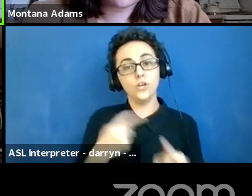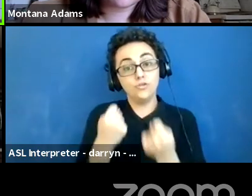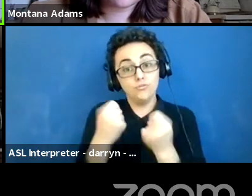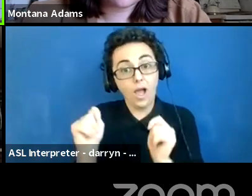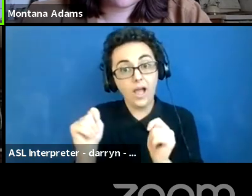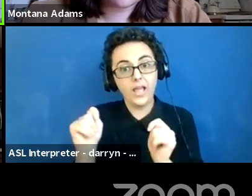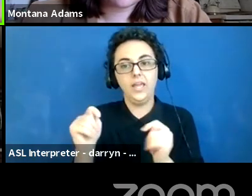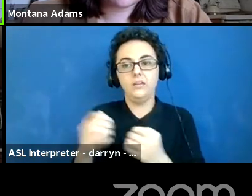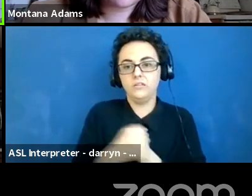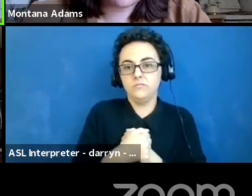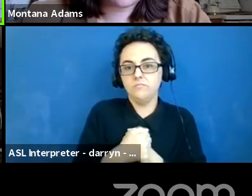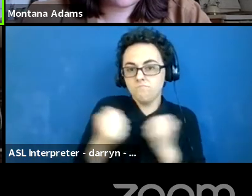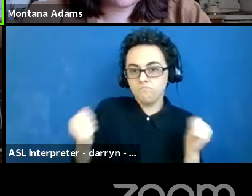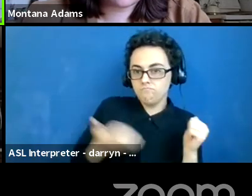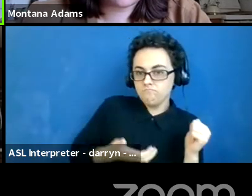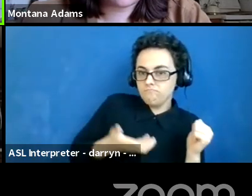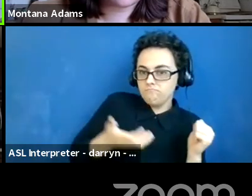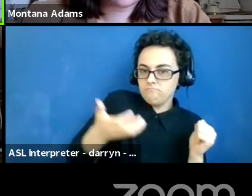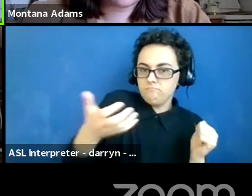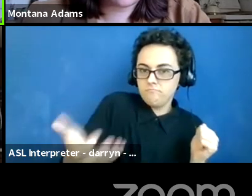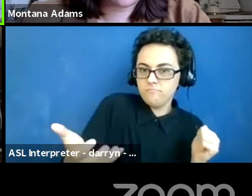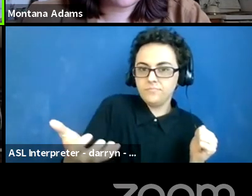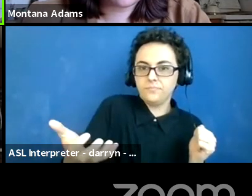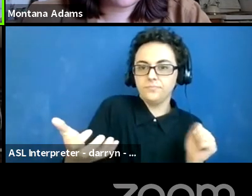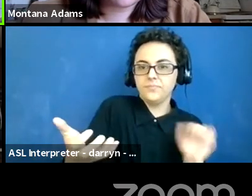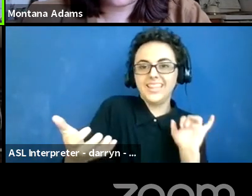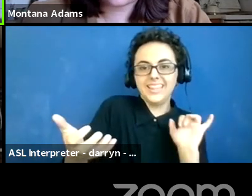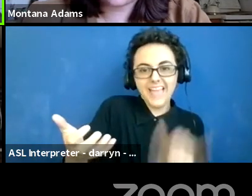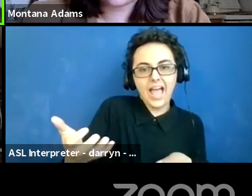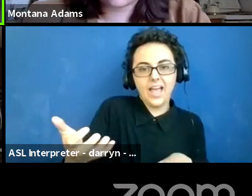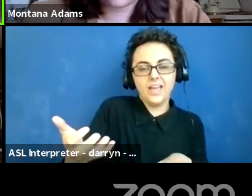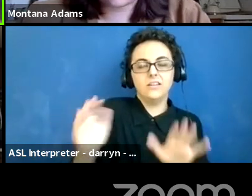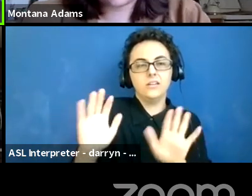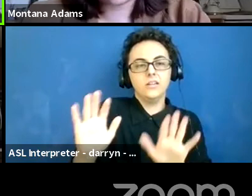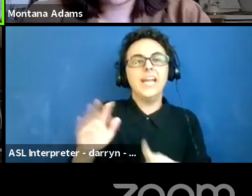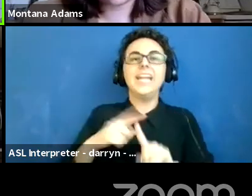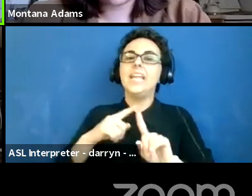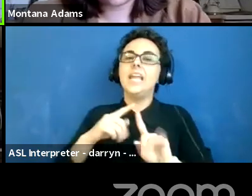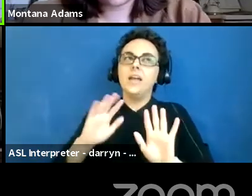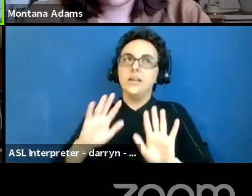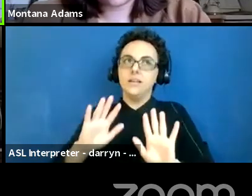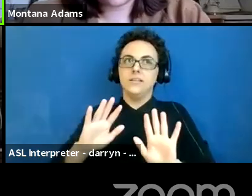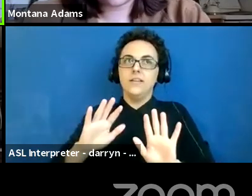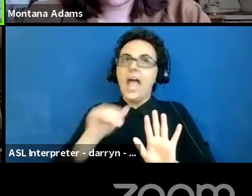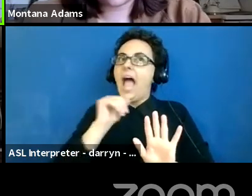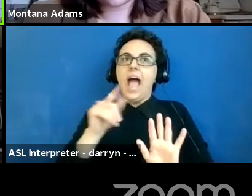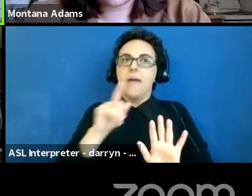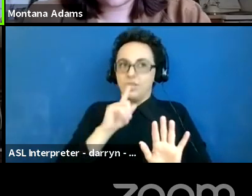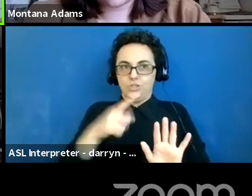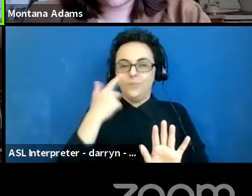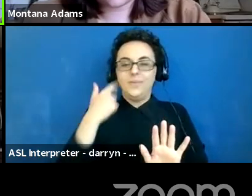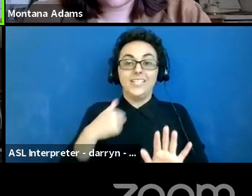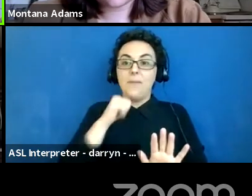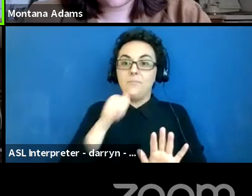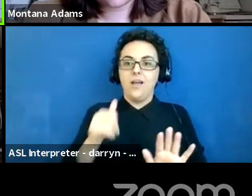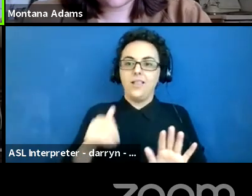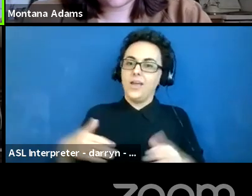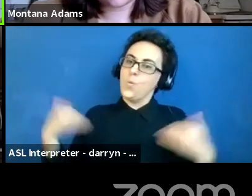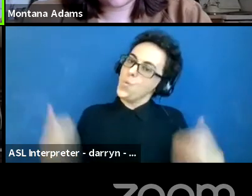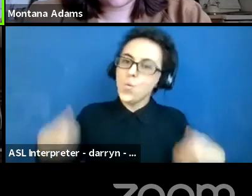sure because I'm not, you know, a super producer or like involved in like the